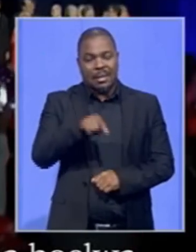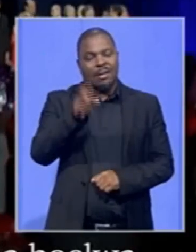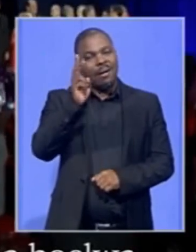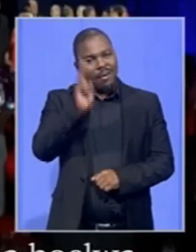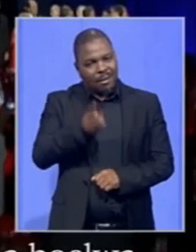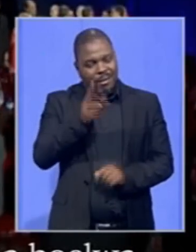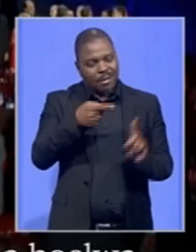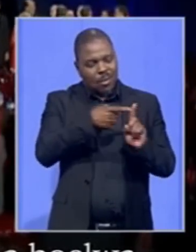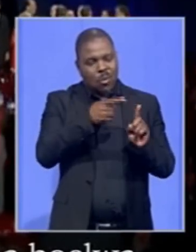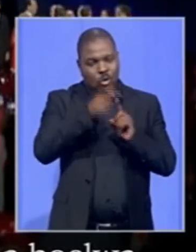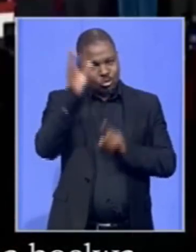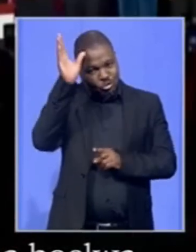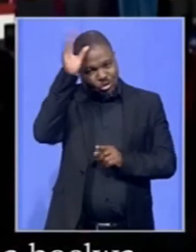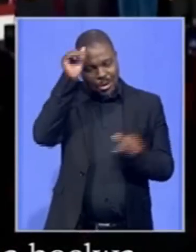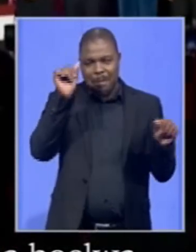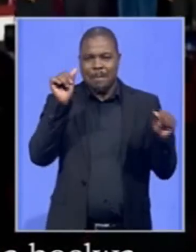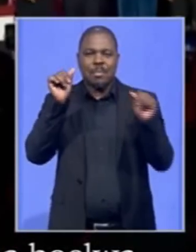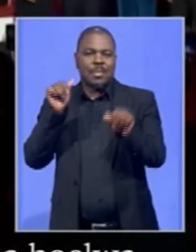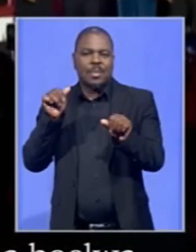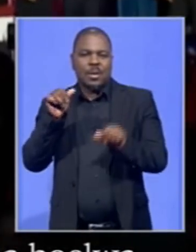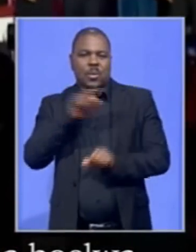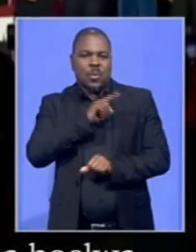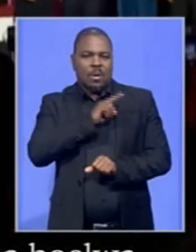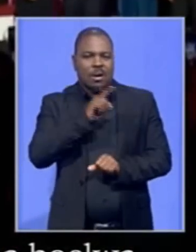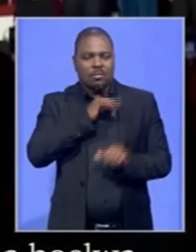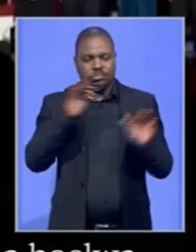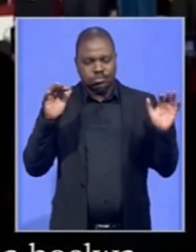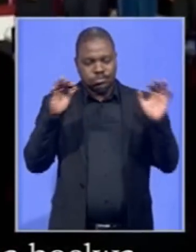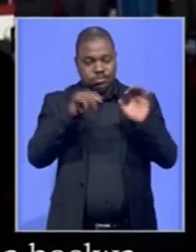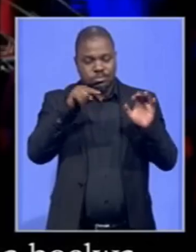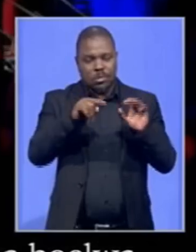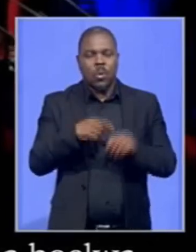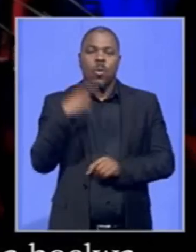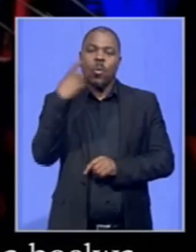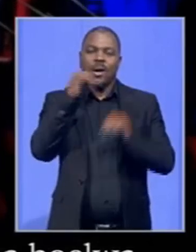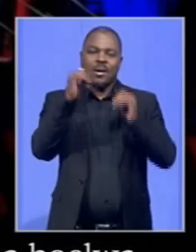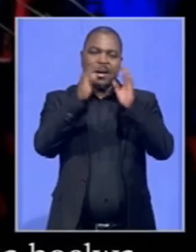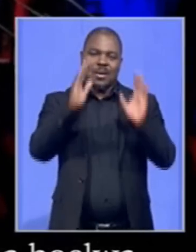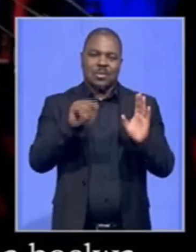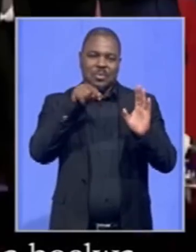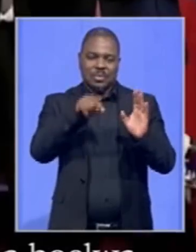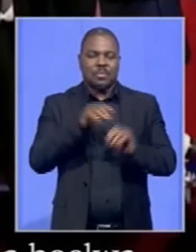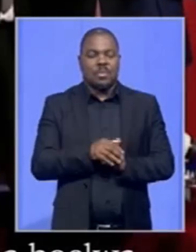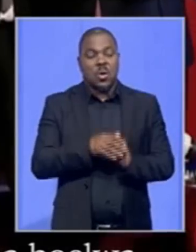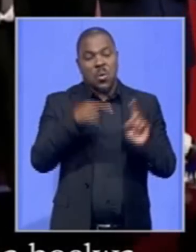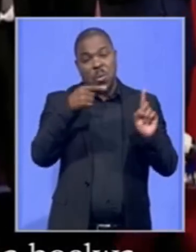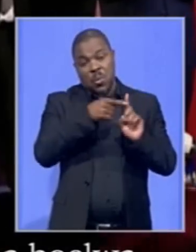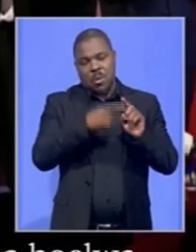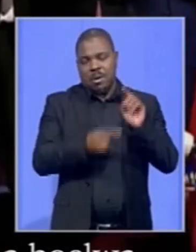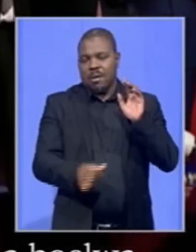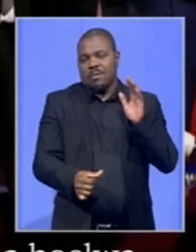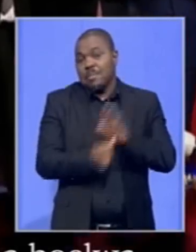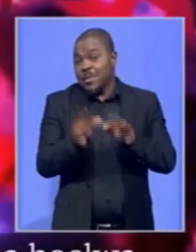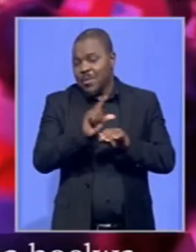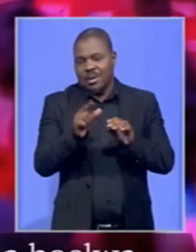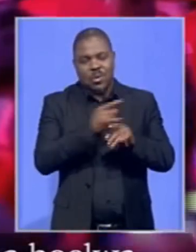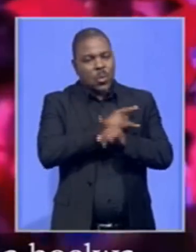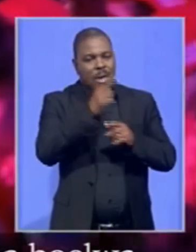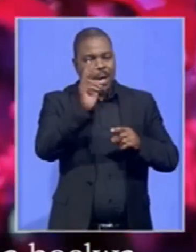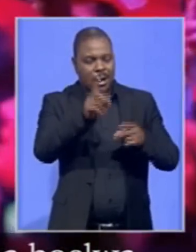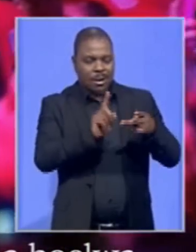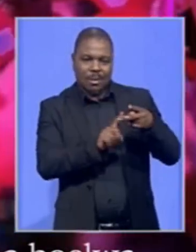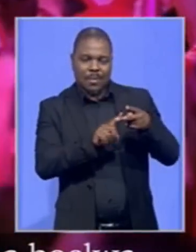ya Donald Trump jwale ka ge dihlogo di kopane gape ka White House. Segolo thata ke gore Donald Trump o fentše dikgetho leboelela. Trump